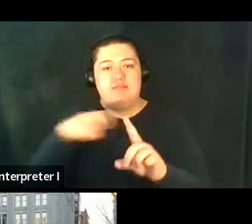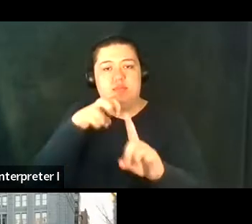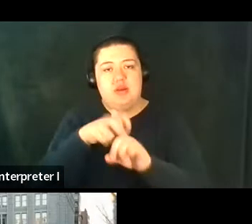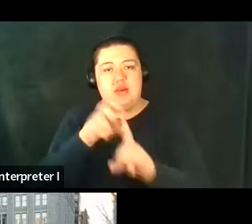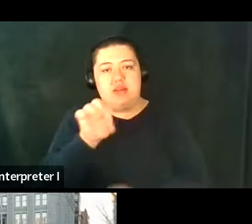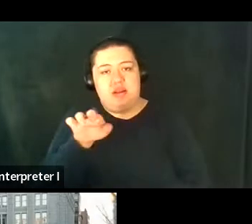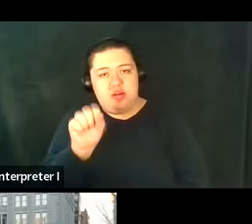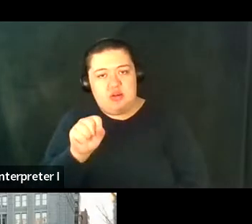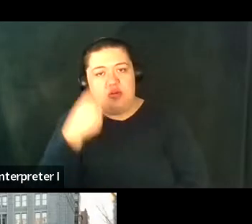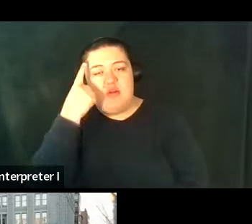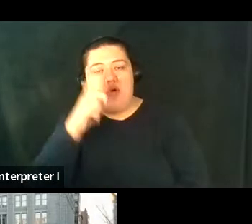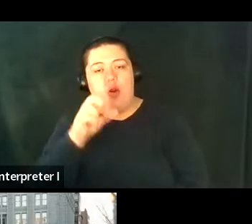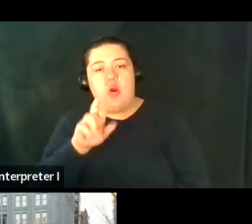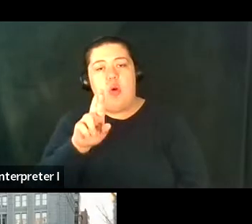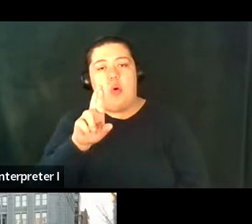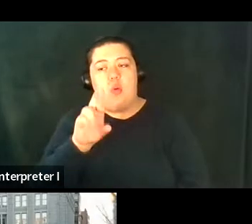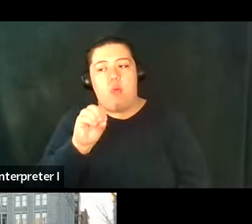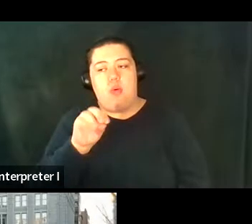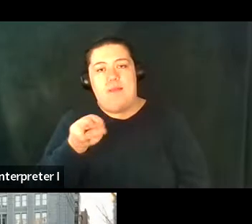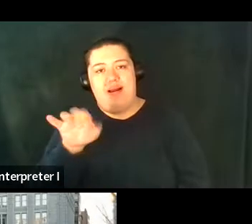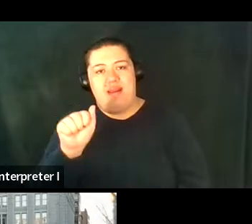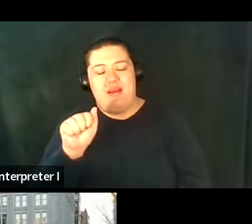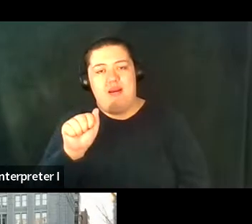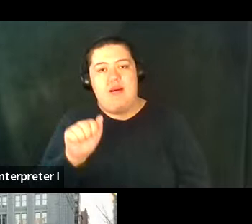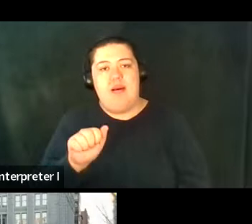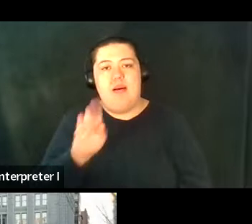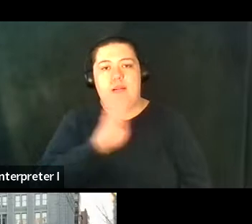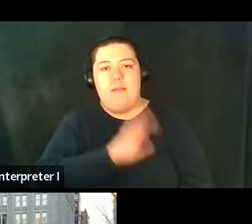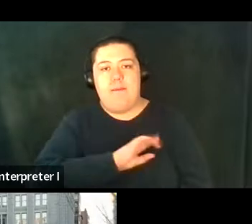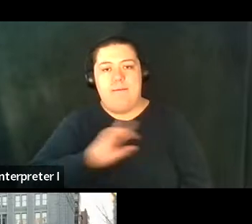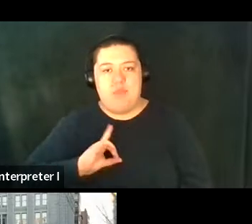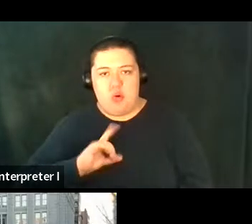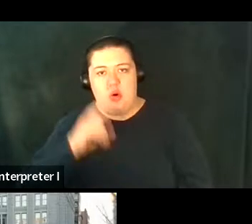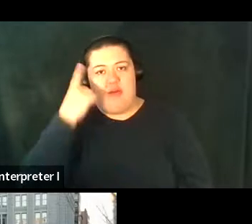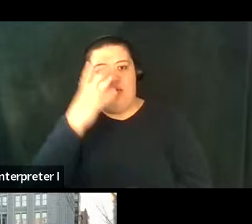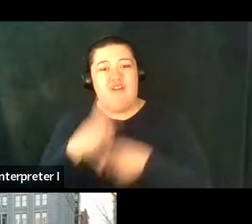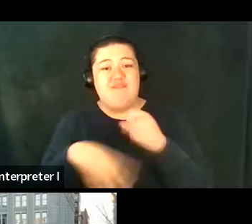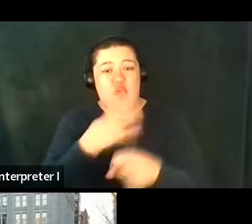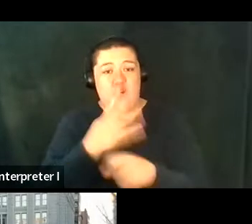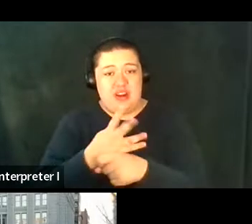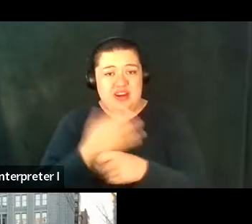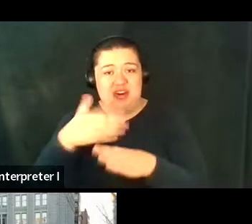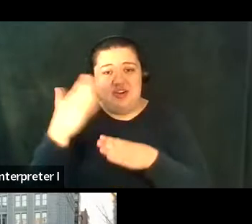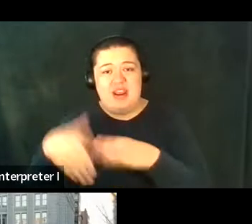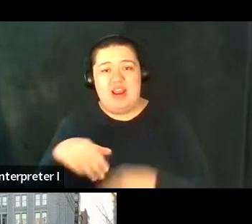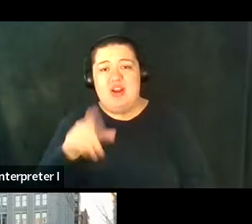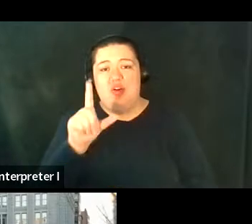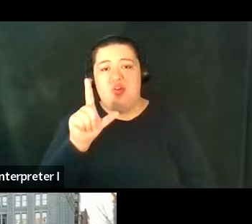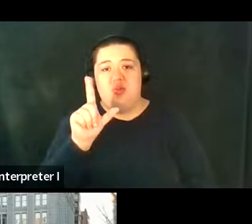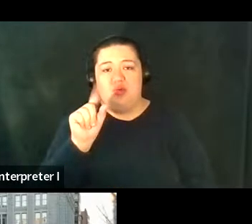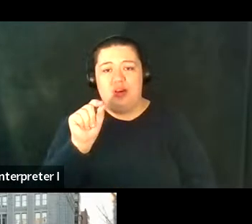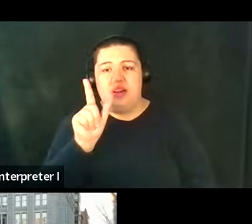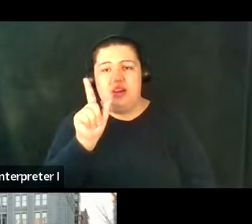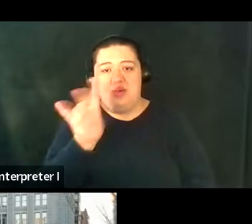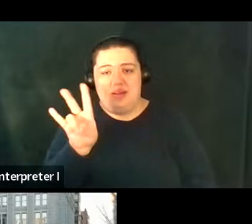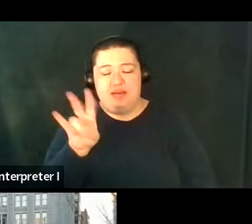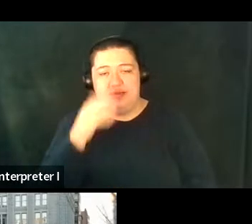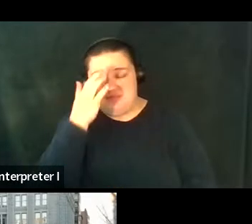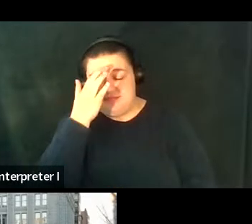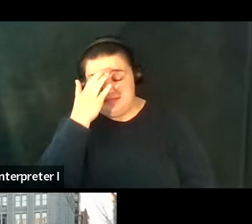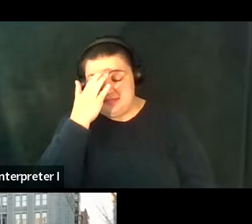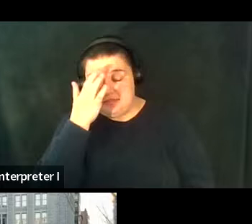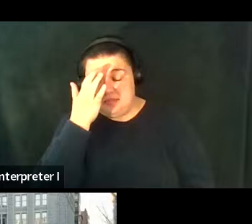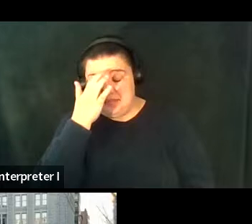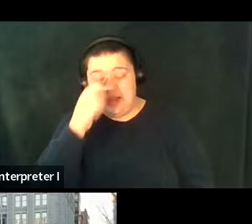on the WMATA board for a four-year term to end June 30th, 2027. This measure was introduced